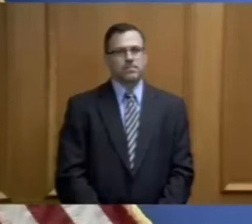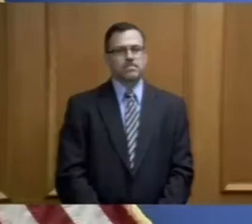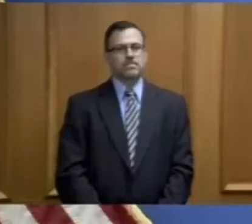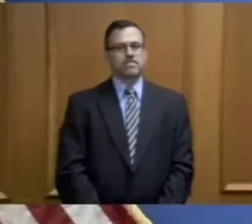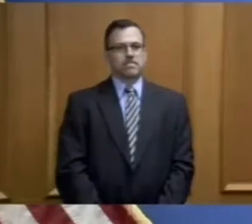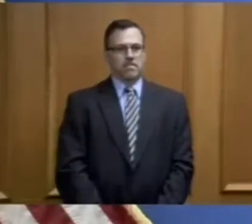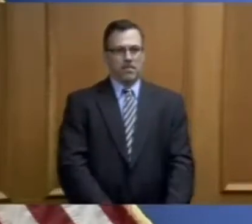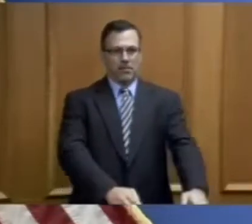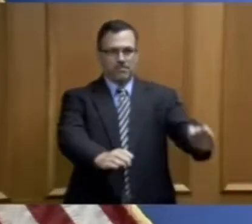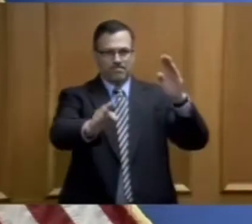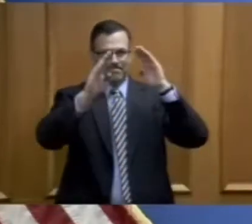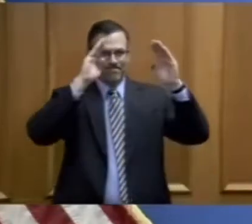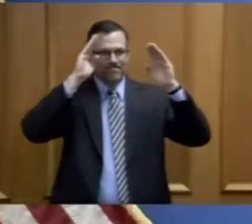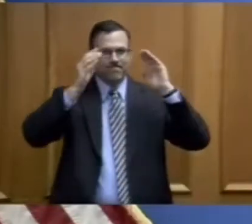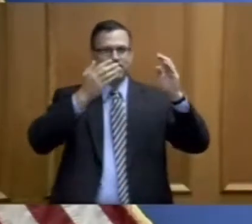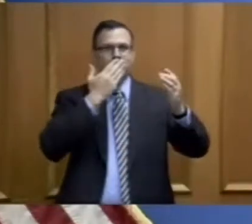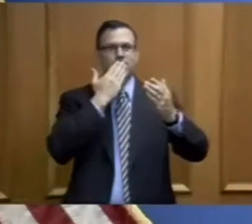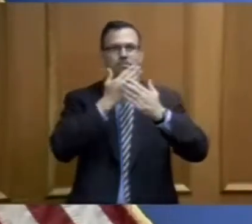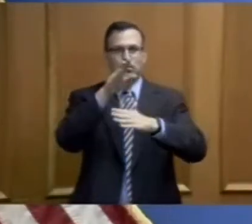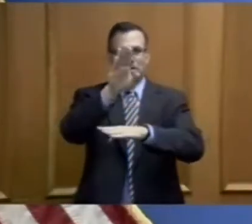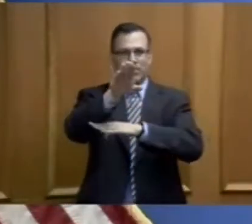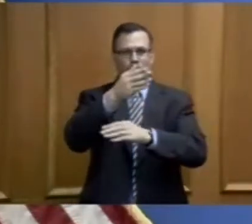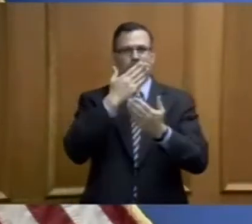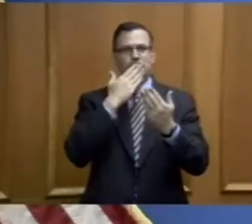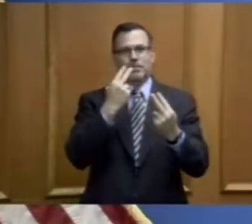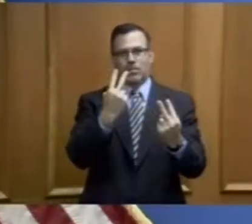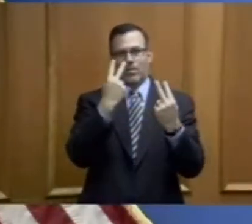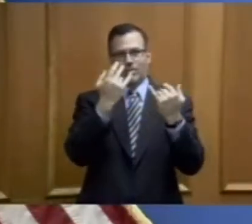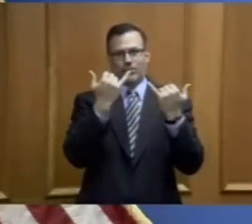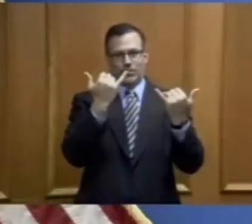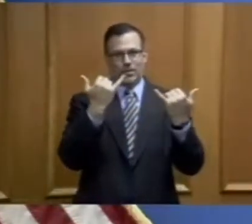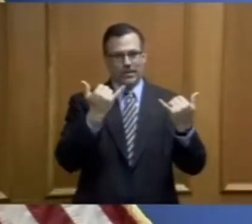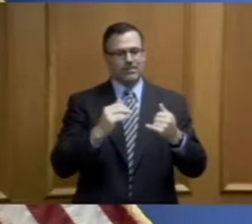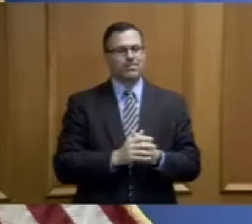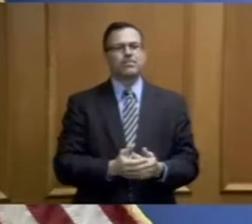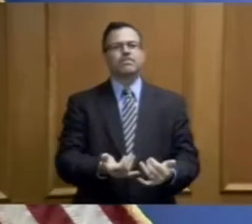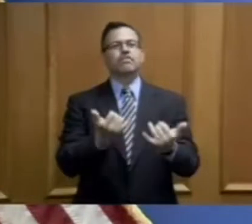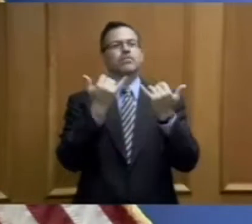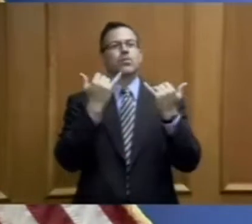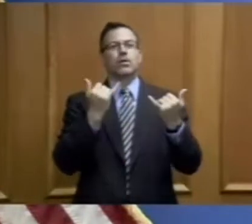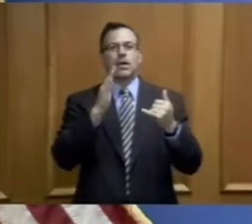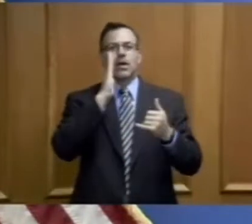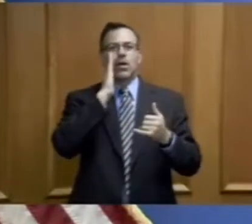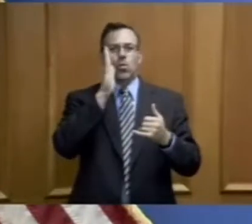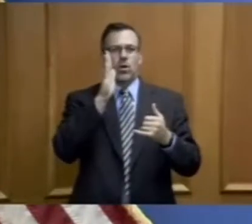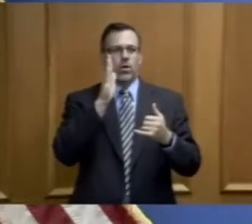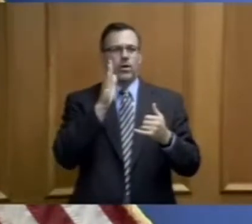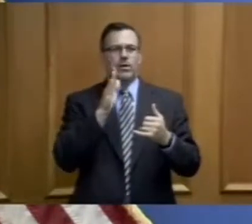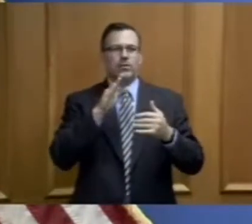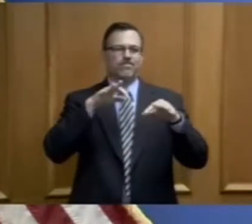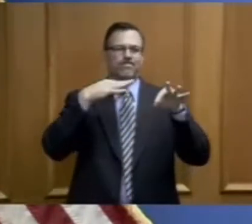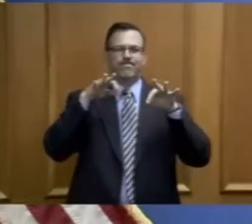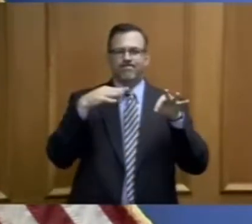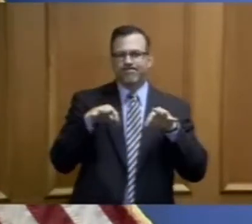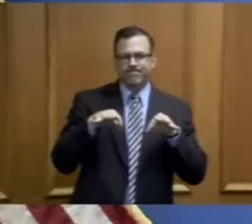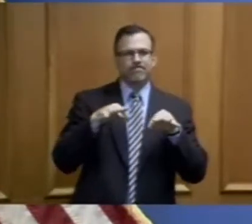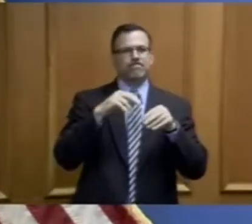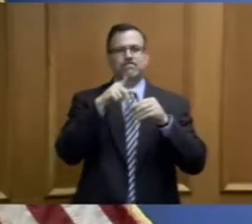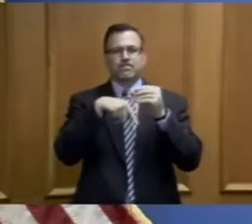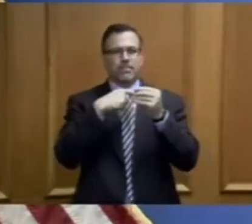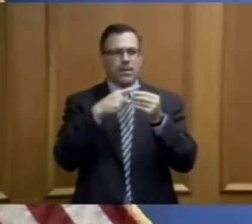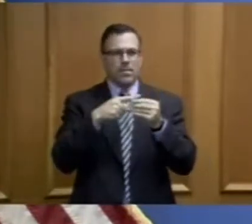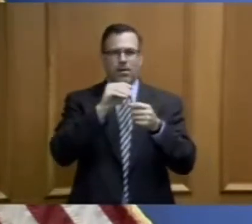Good afternoon. Thank you for joining us today for our weekly briefing. Today we'll be talking about continued conversation around